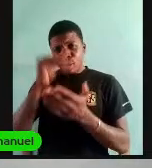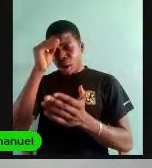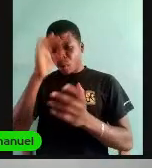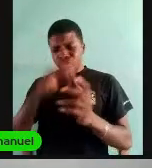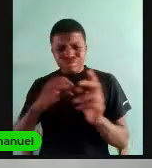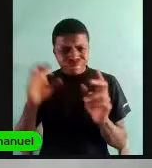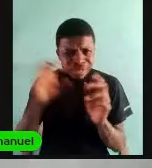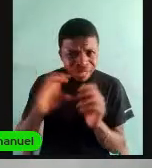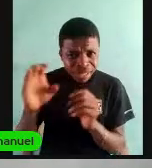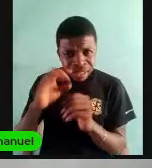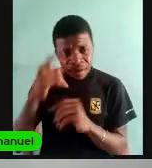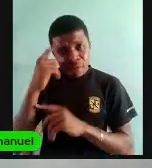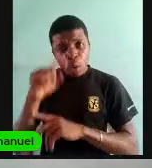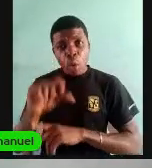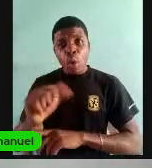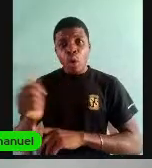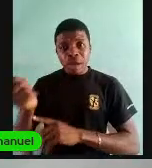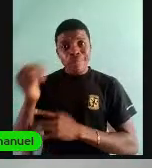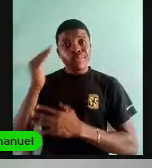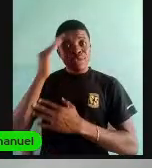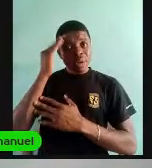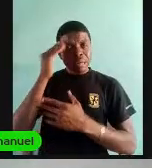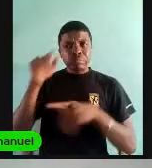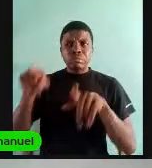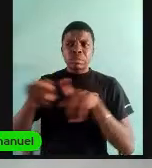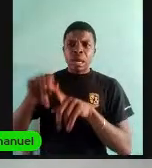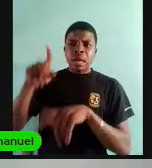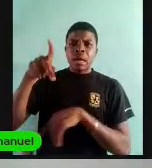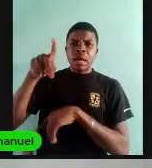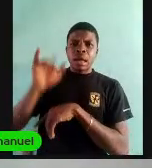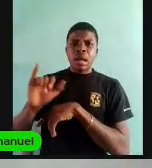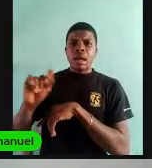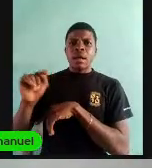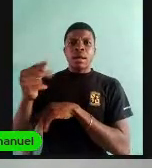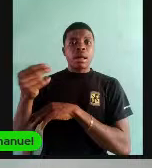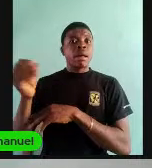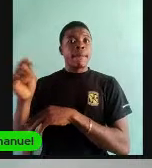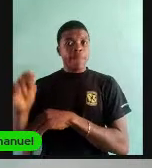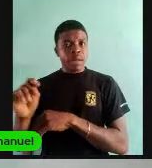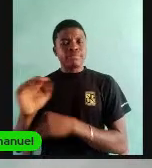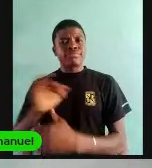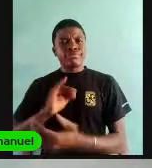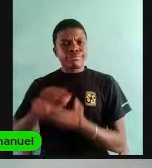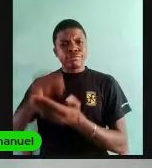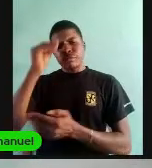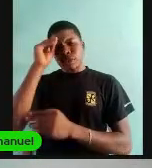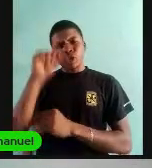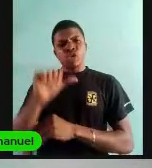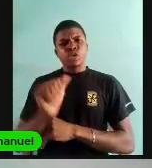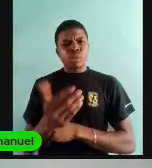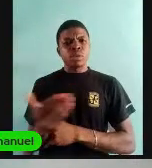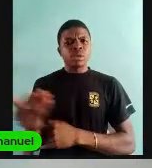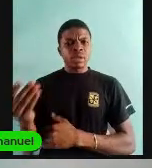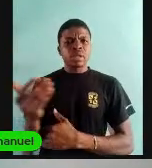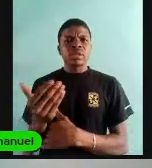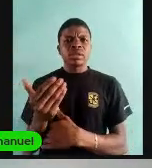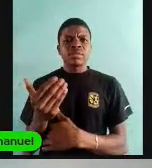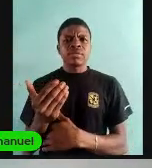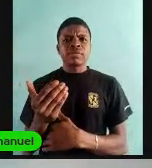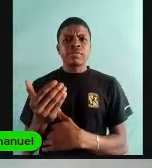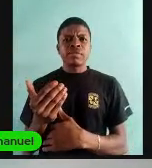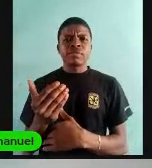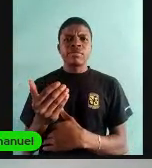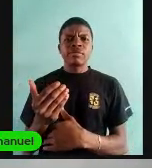So at a point, I really don't really grab what I was doing, but as they say consistency makes what perfect. So